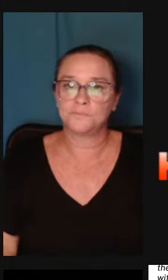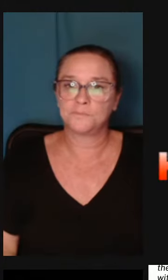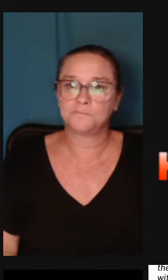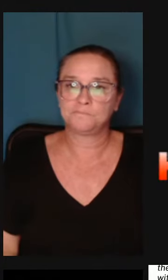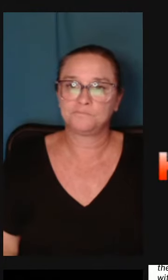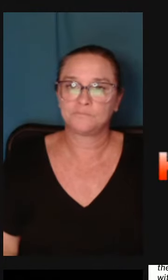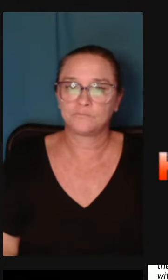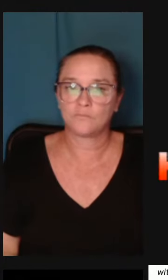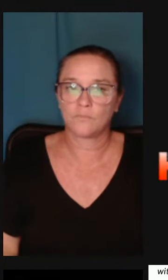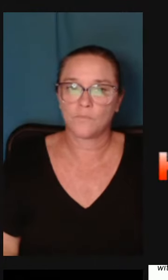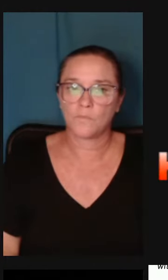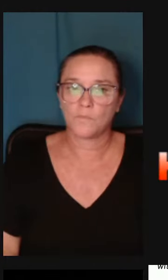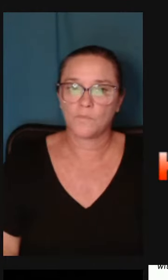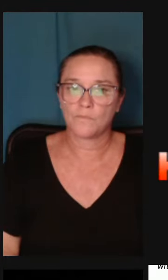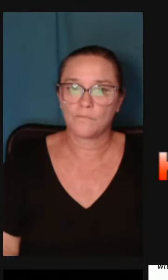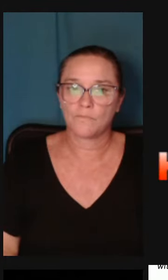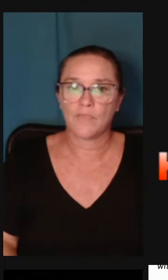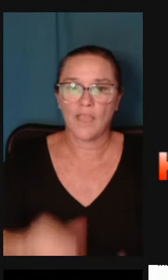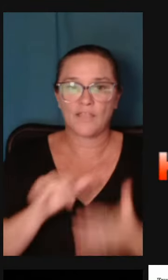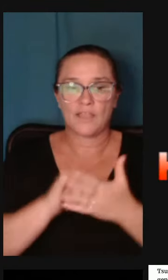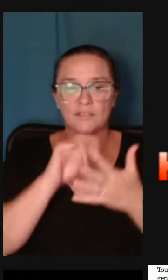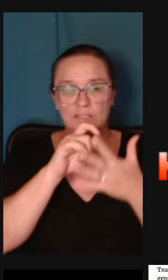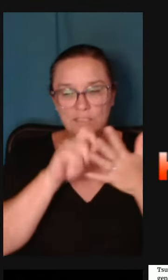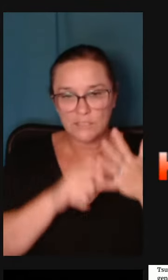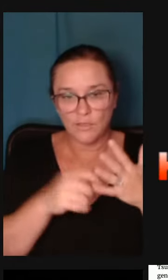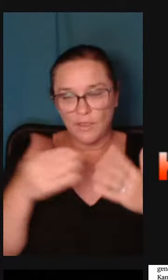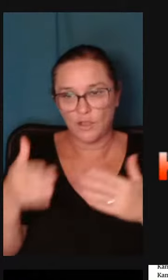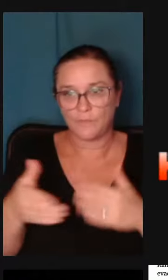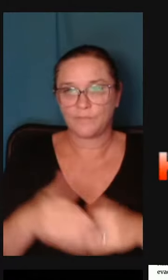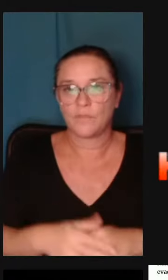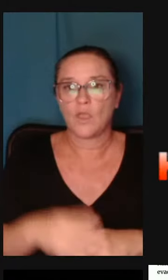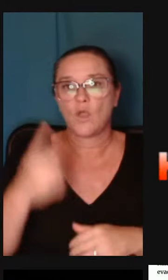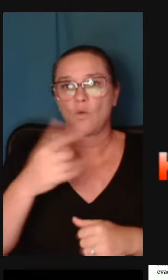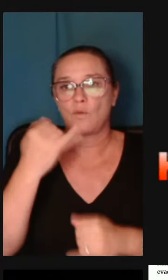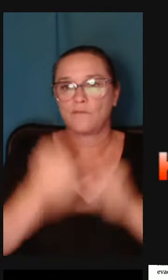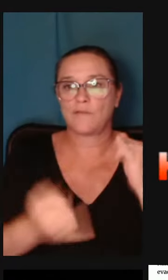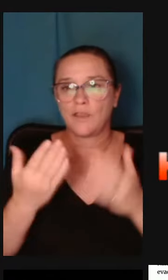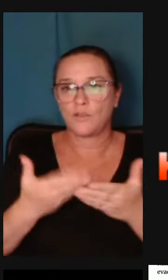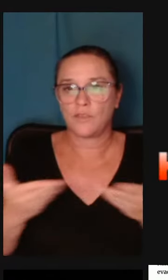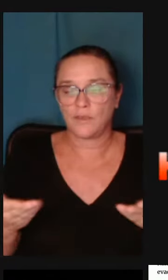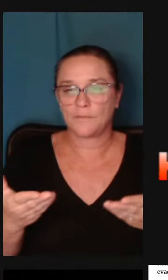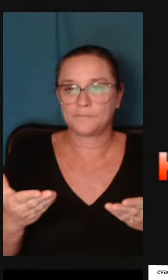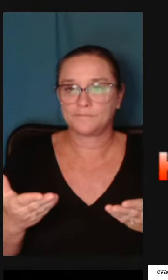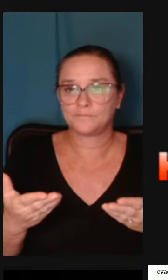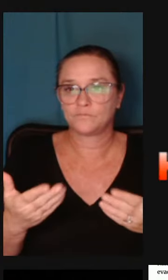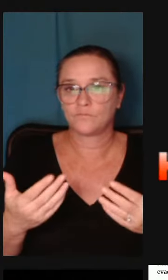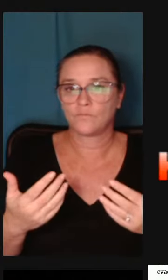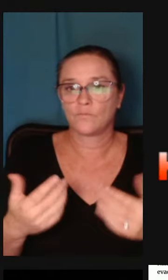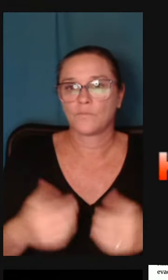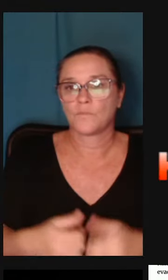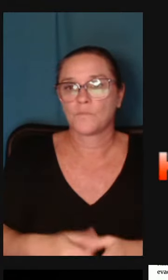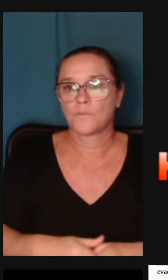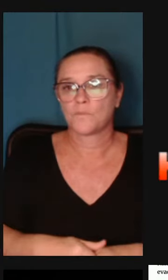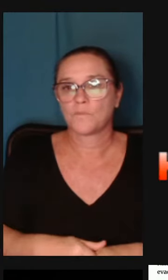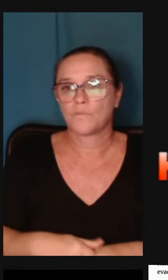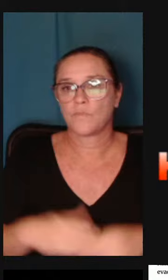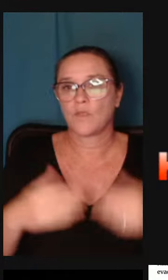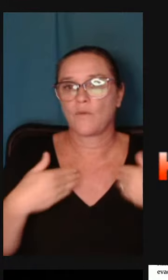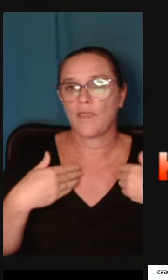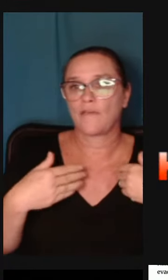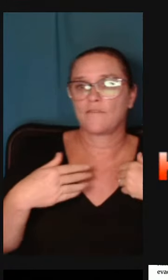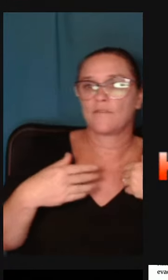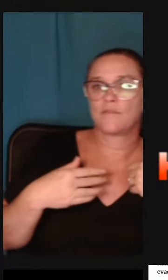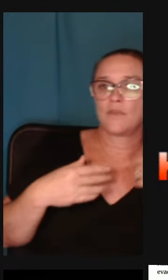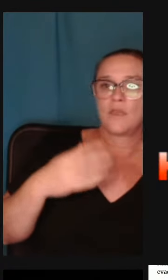So that's the detail of it there. So one final thing here, we have this basically compound disaster here. We have a